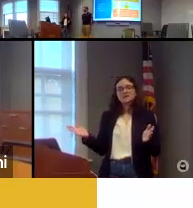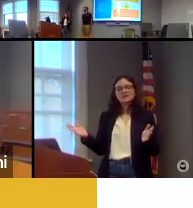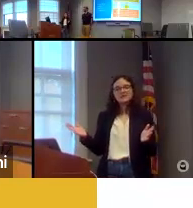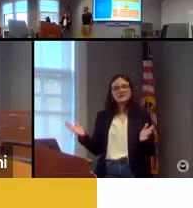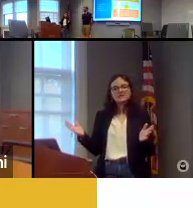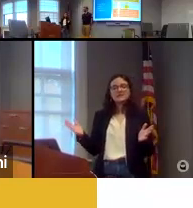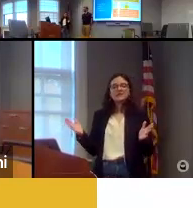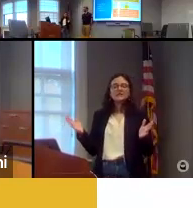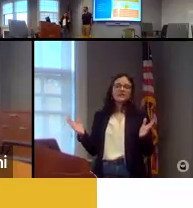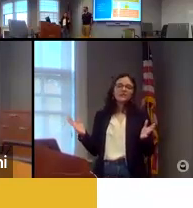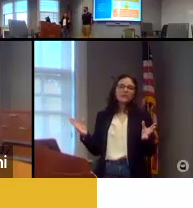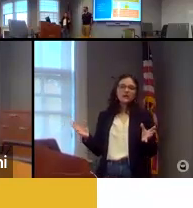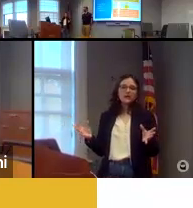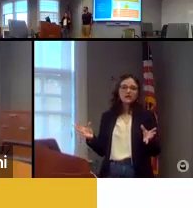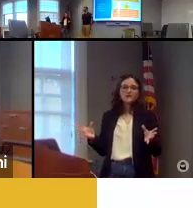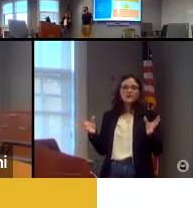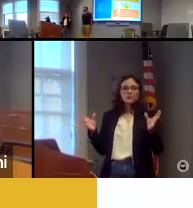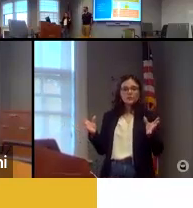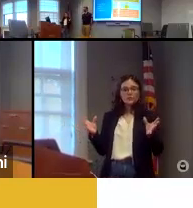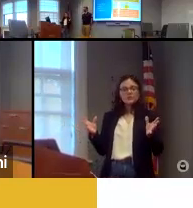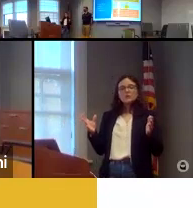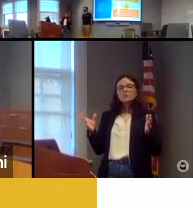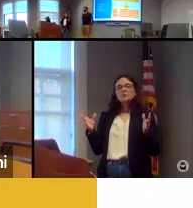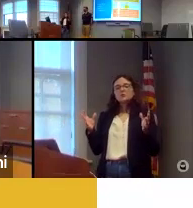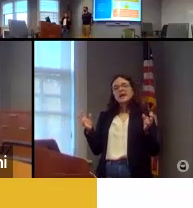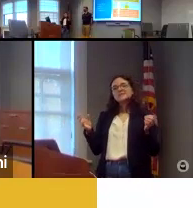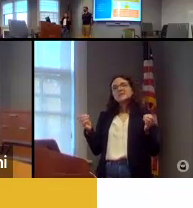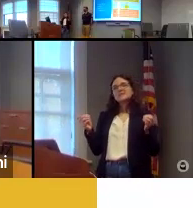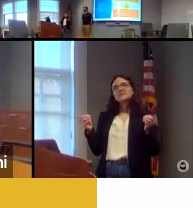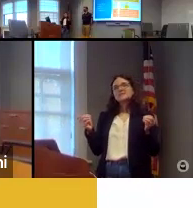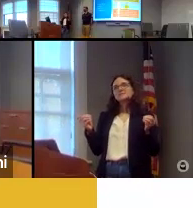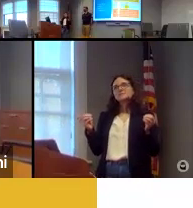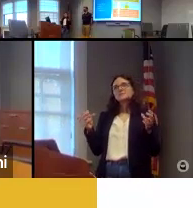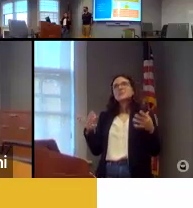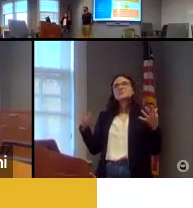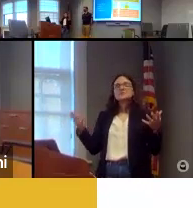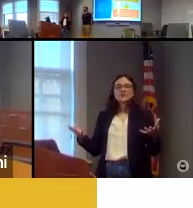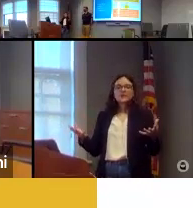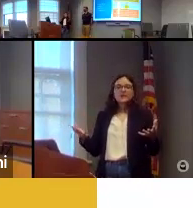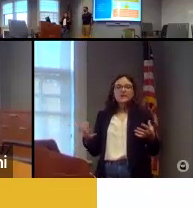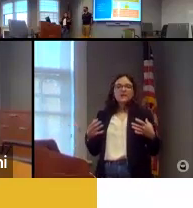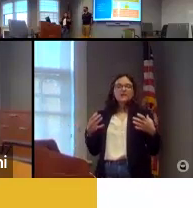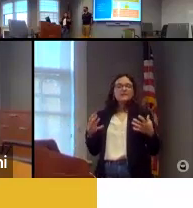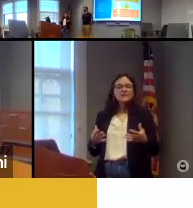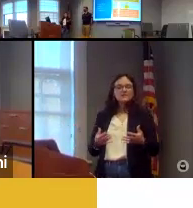to 2017, this ASORCHI group acted as